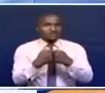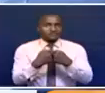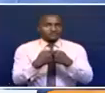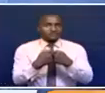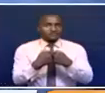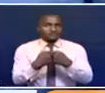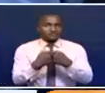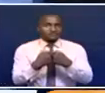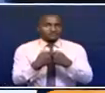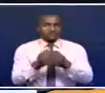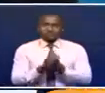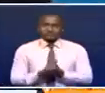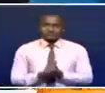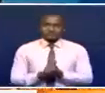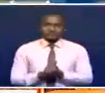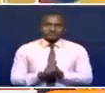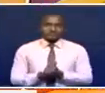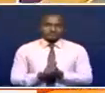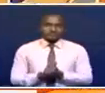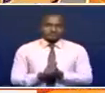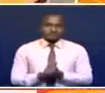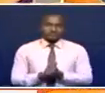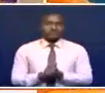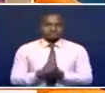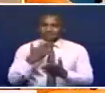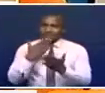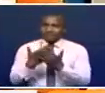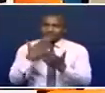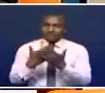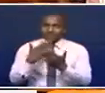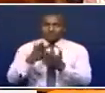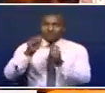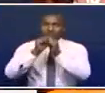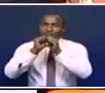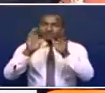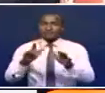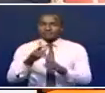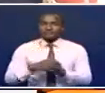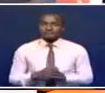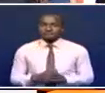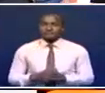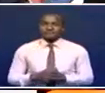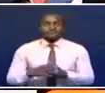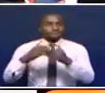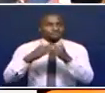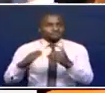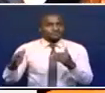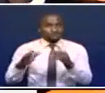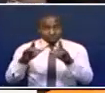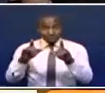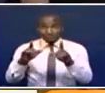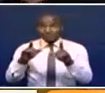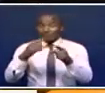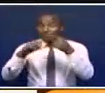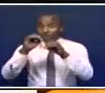that's deep. Yeah. That's deep. Thank you, bro. Thank you, sir. Thank you. Appreciate it. God bless. Great job. God bless you too. And okay. Good luck going forward. Thank you. And even if you don't win, there's